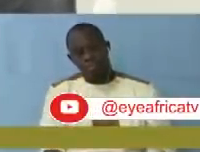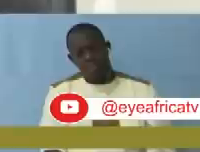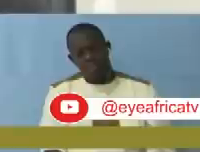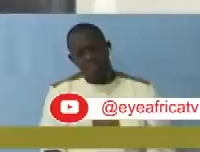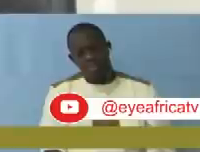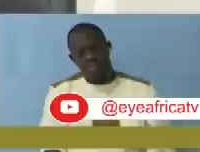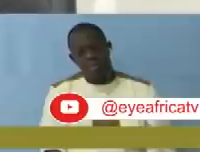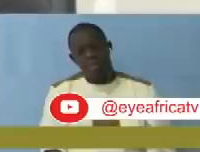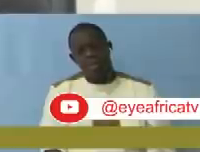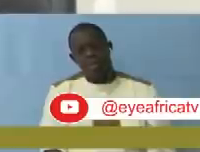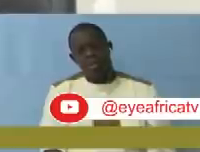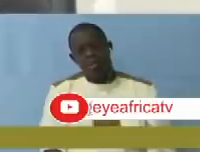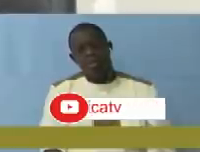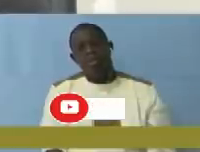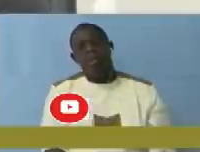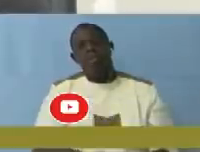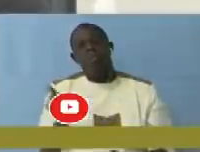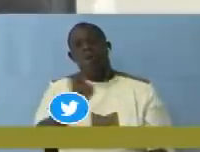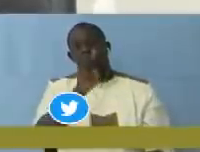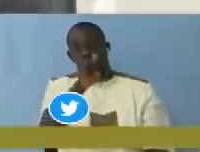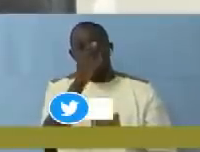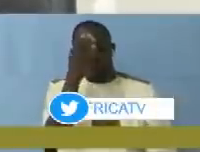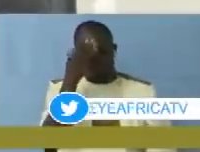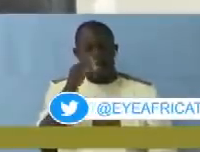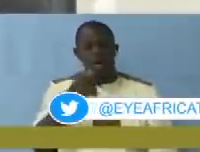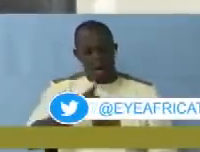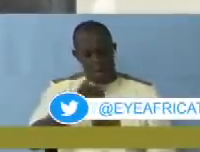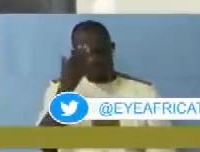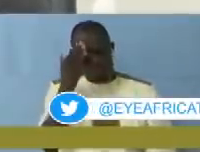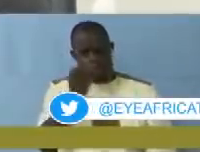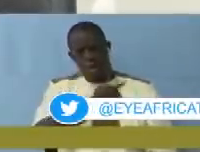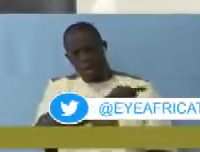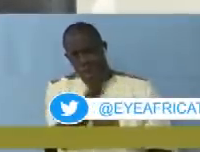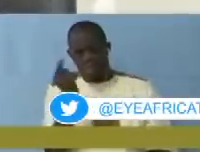it that you knew? They were going to arrest these people.